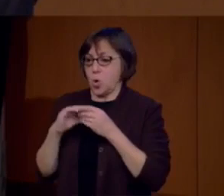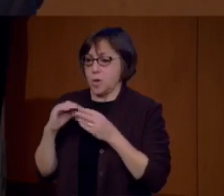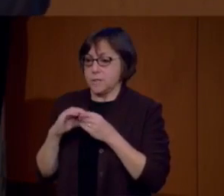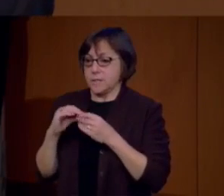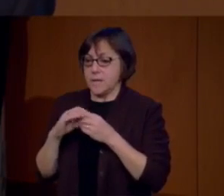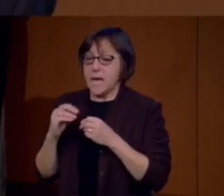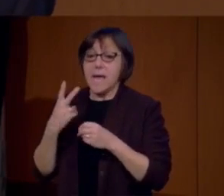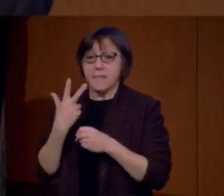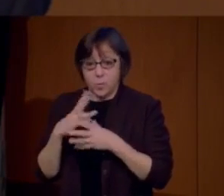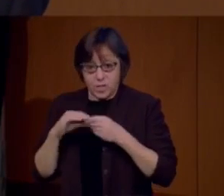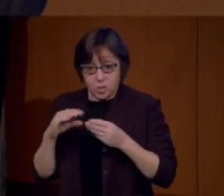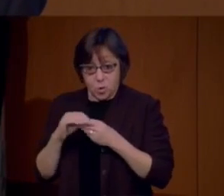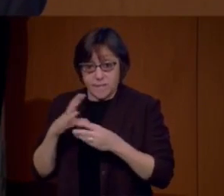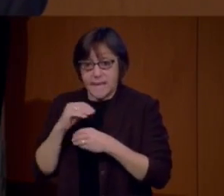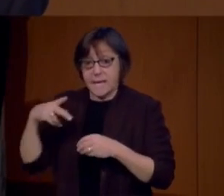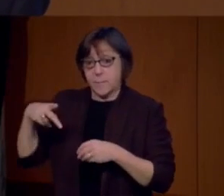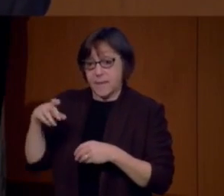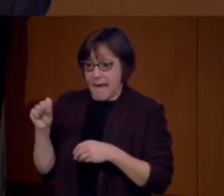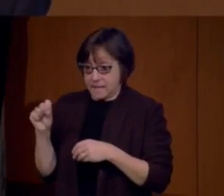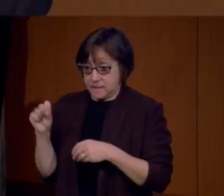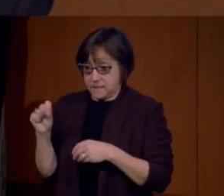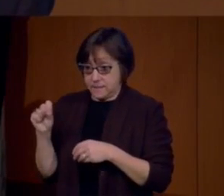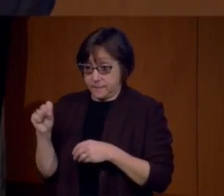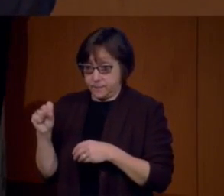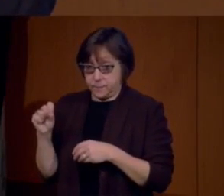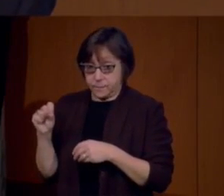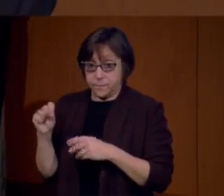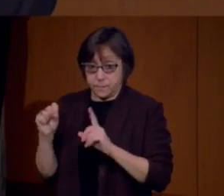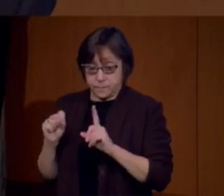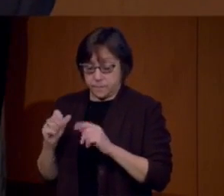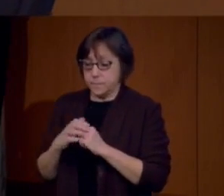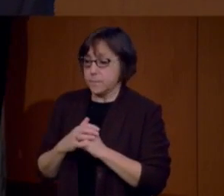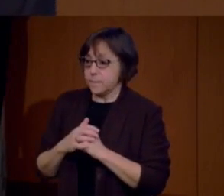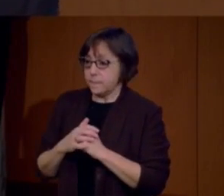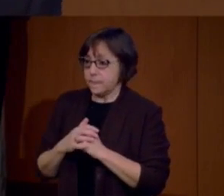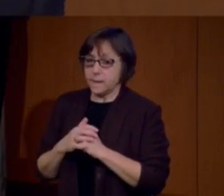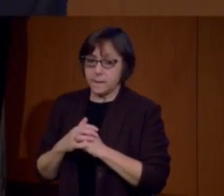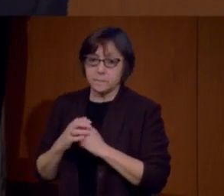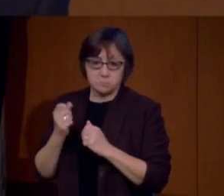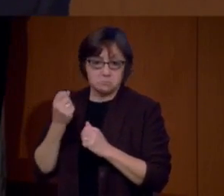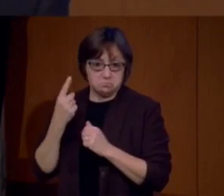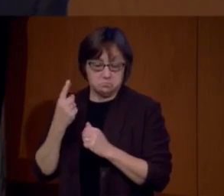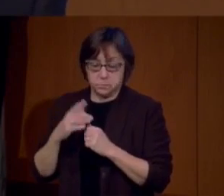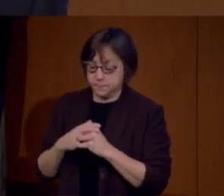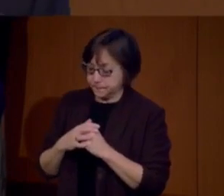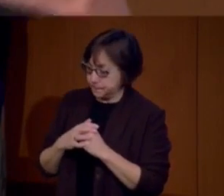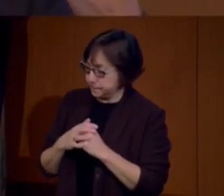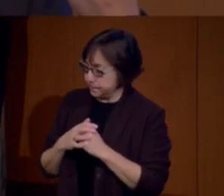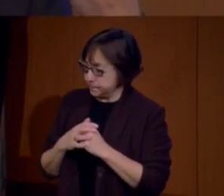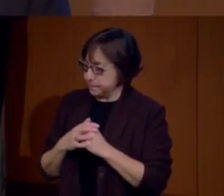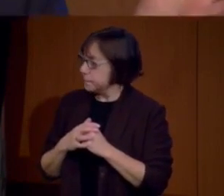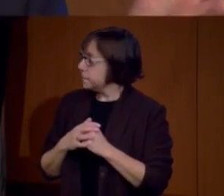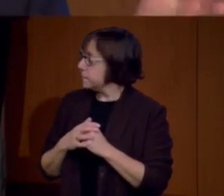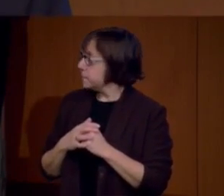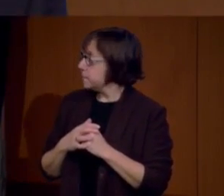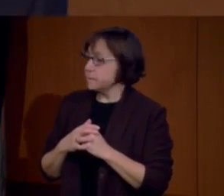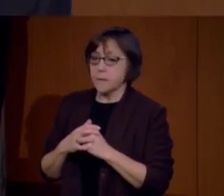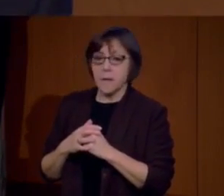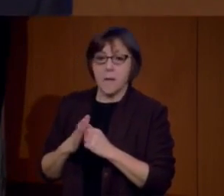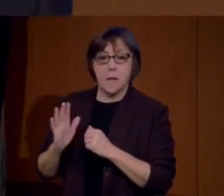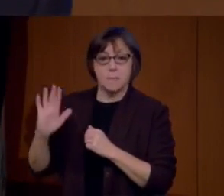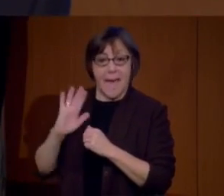and a postscript to those stories to indicate what I mean. One is the